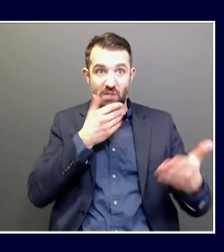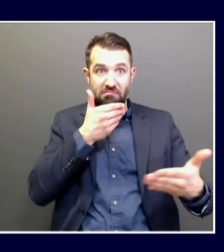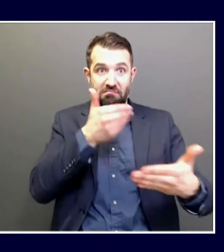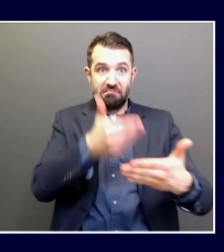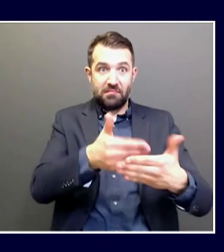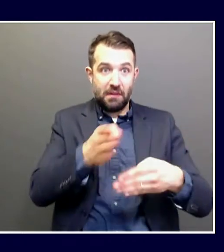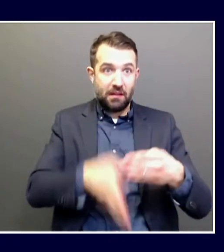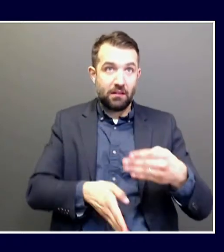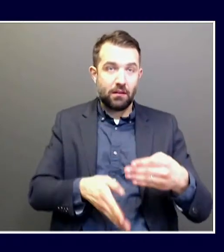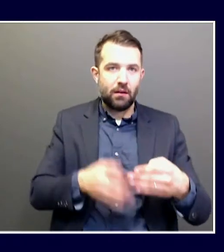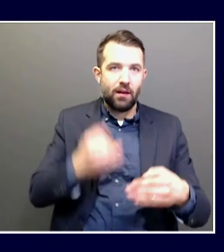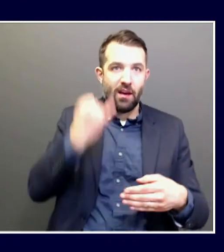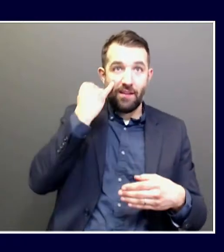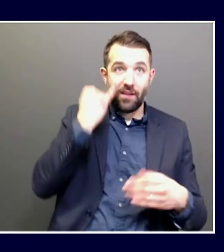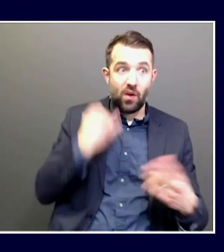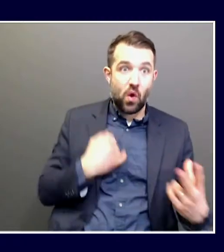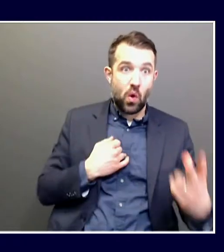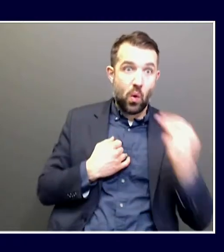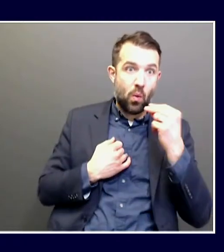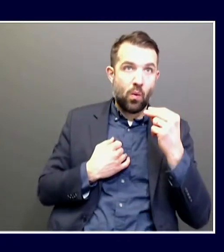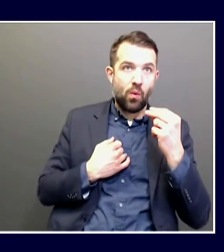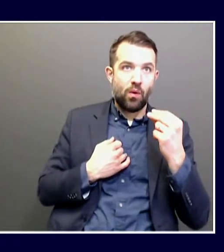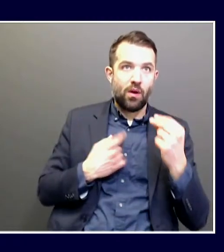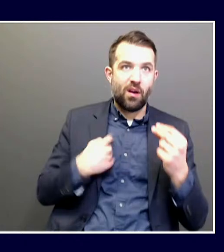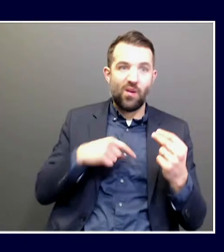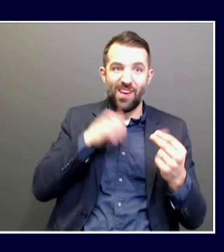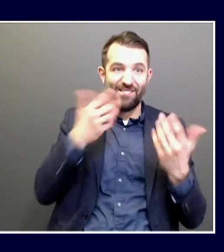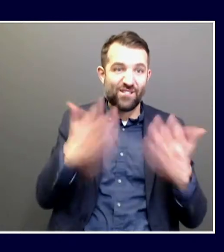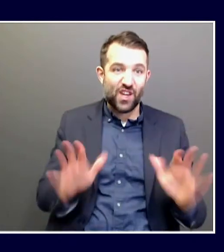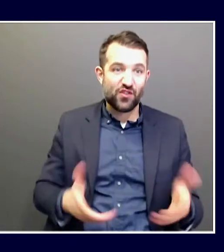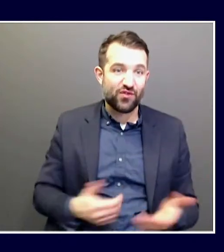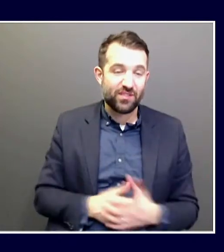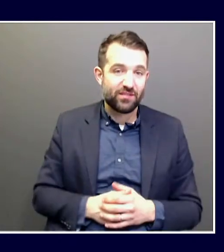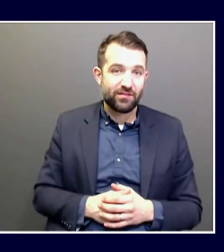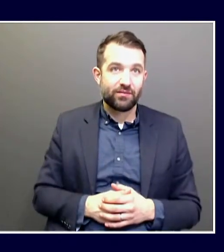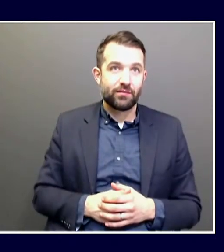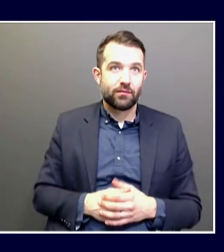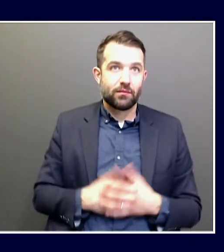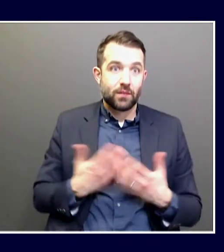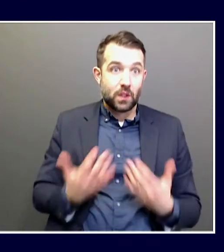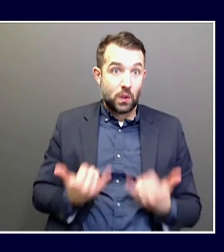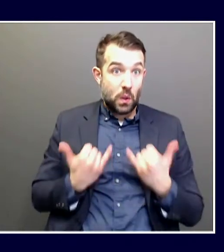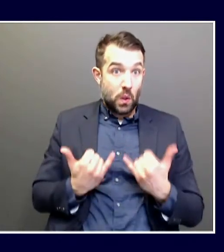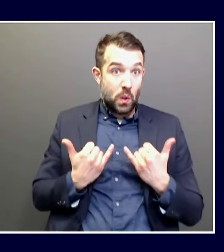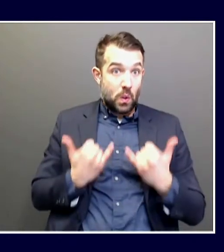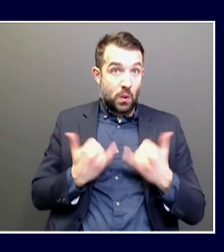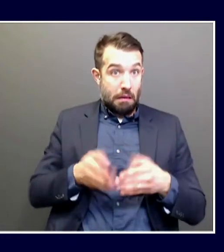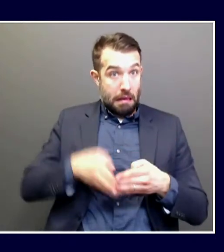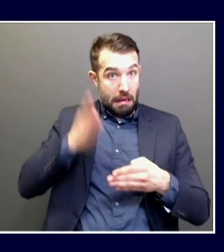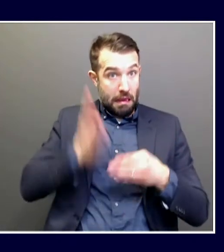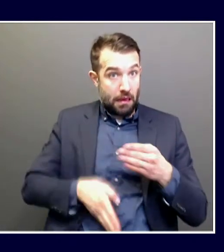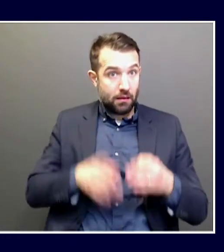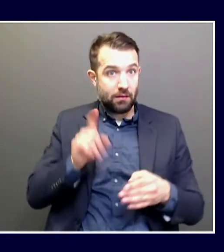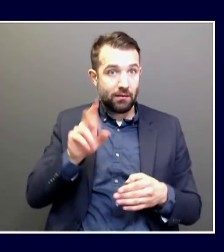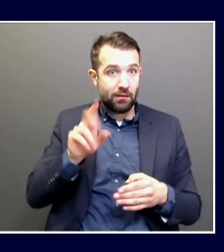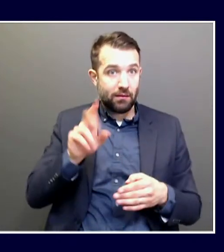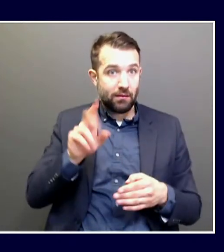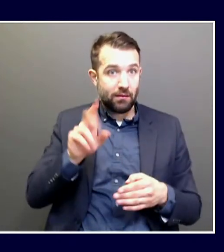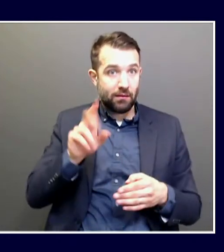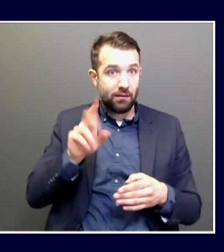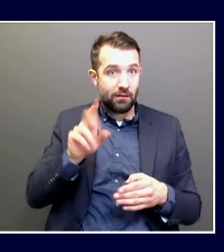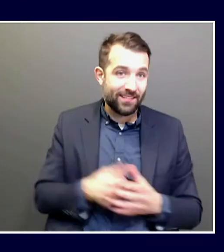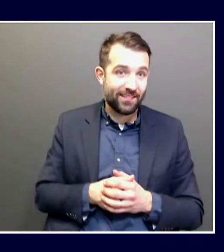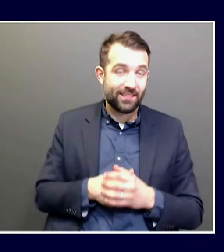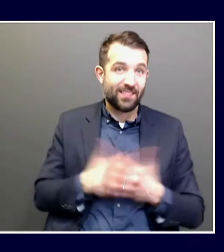think all of us would agree that we are not there yet when it comes to officially thinking about ourselves as an endemic state. But Megan,